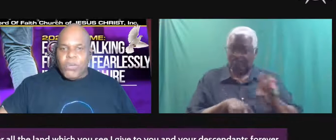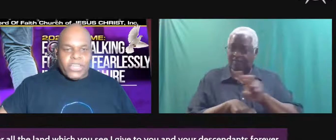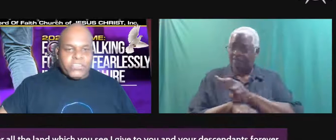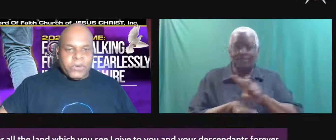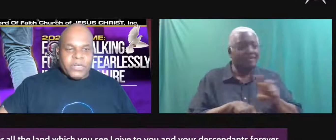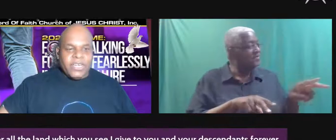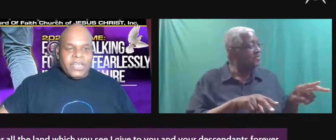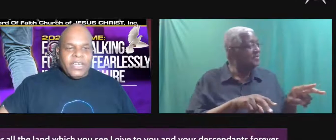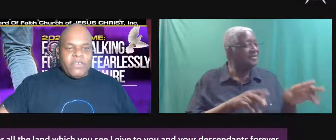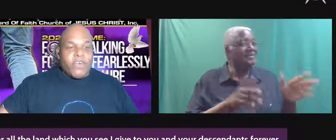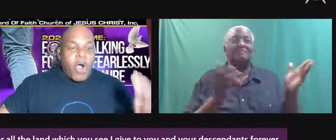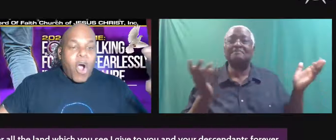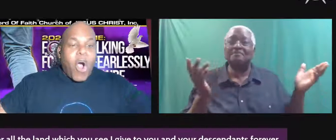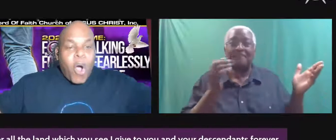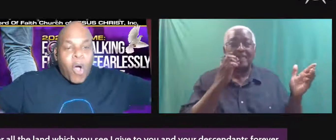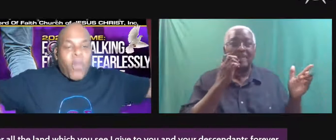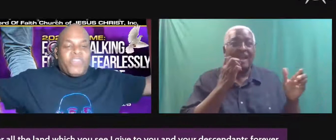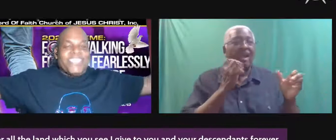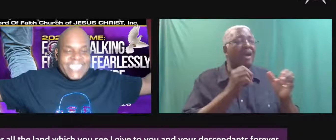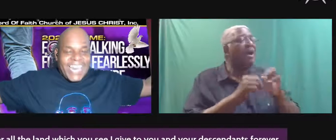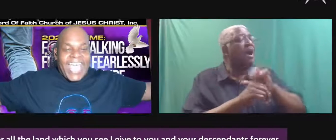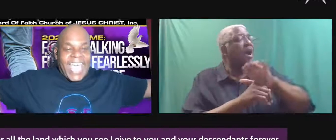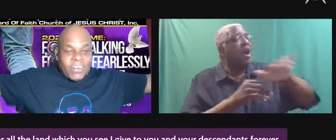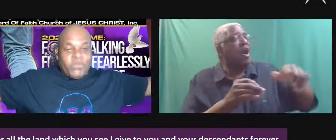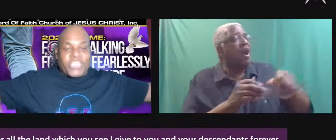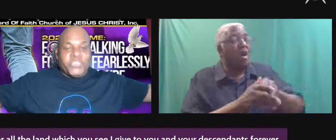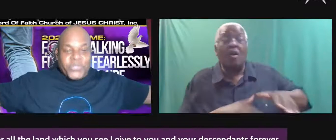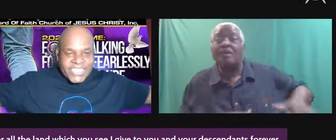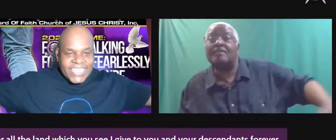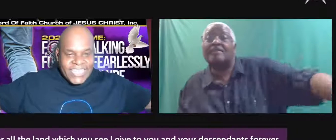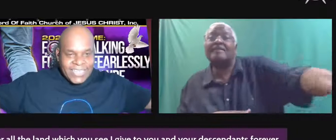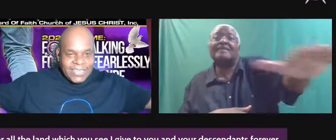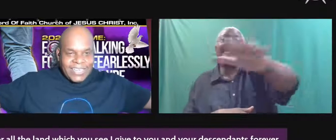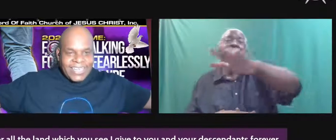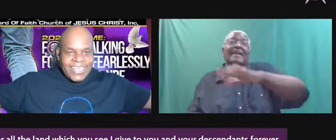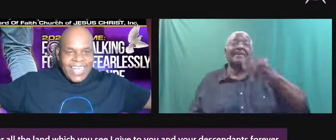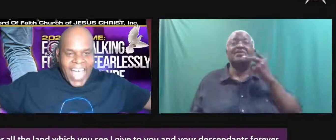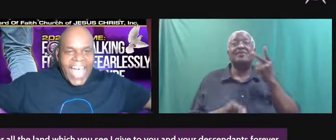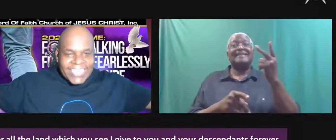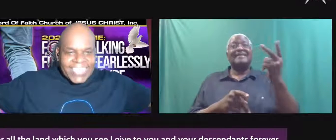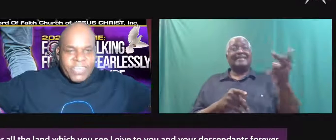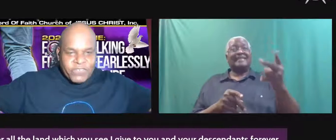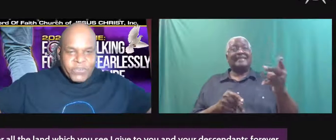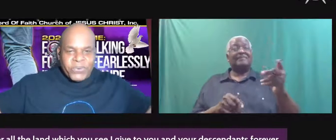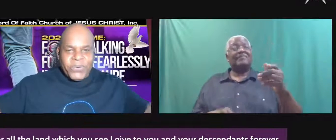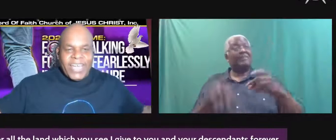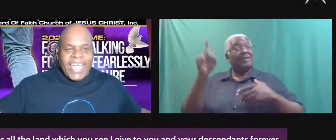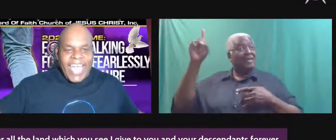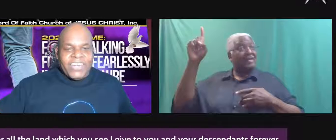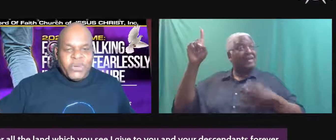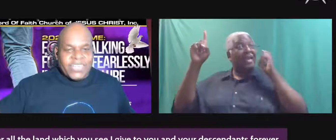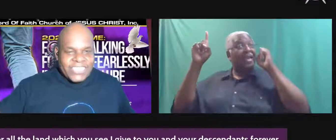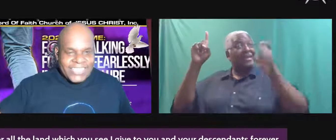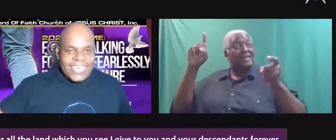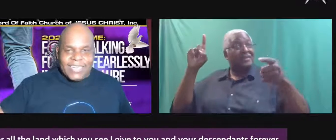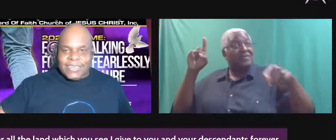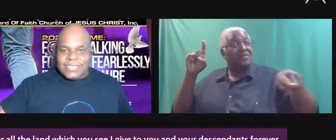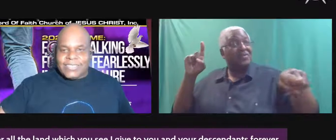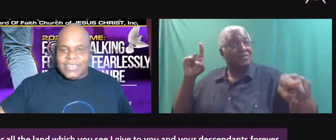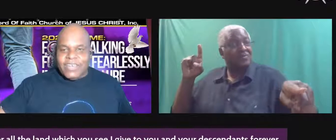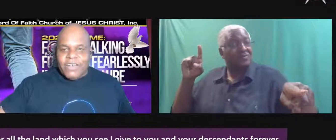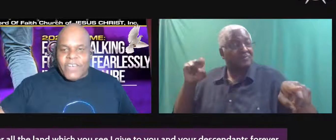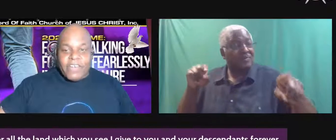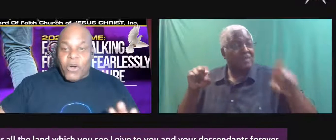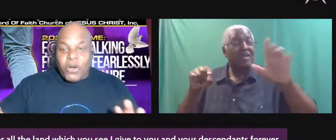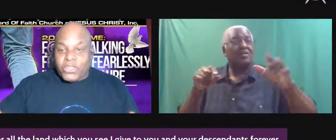eastward, westward, for all this land which you see, I give you and your